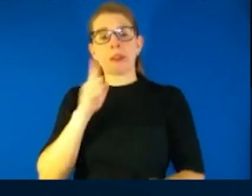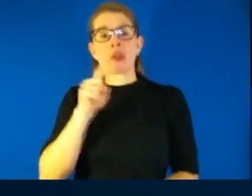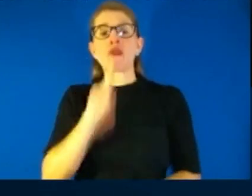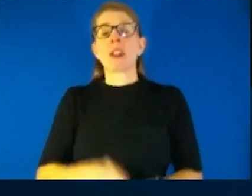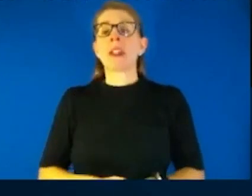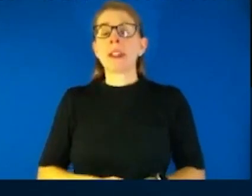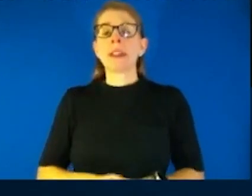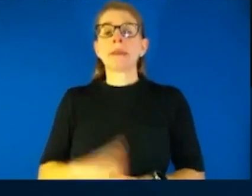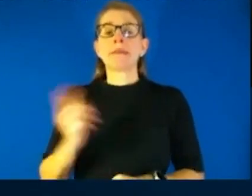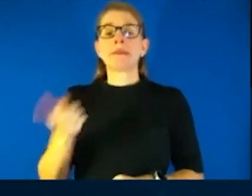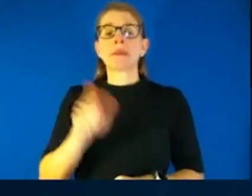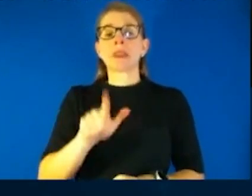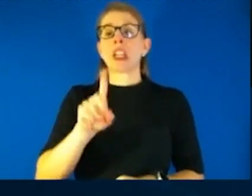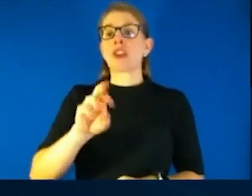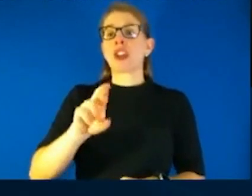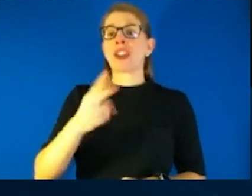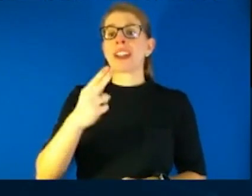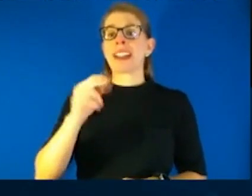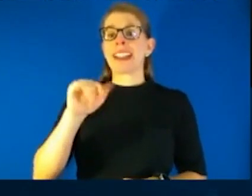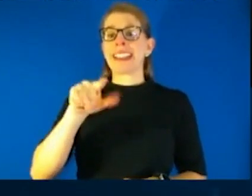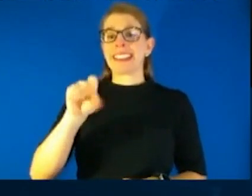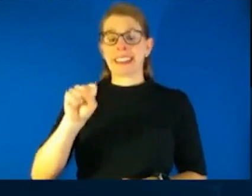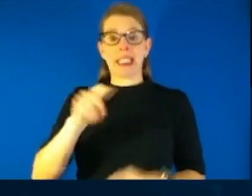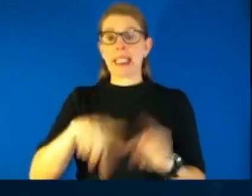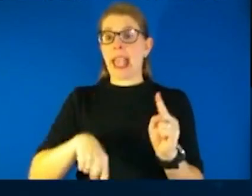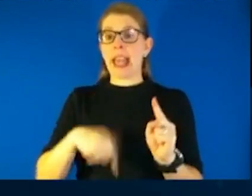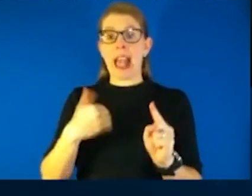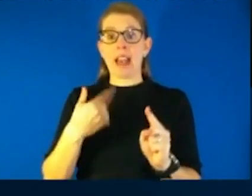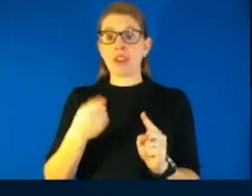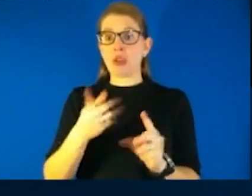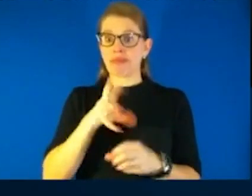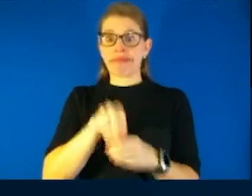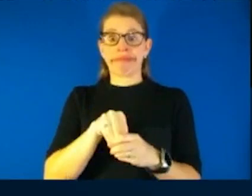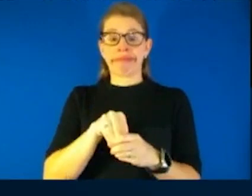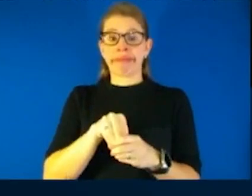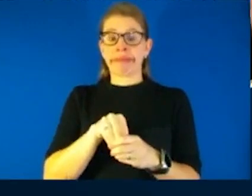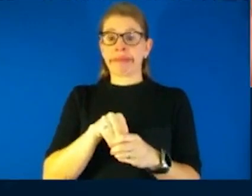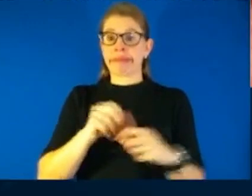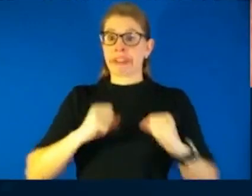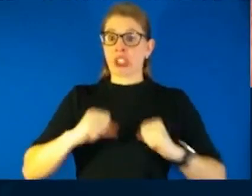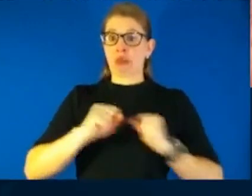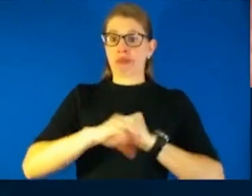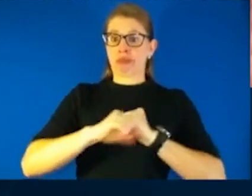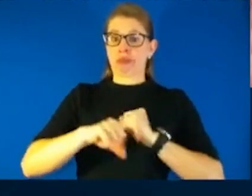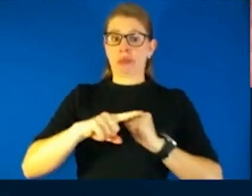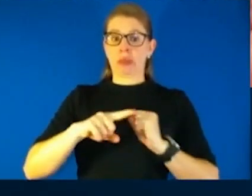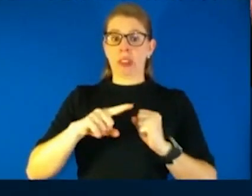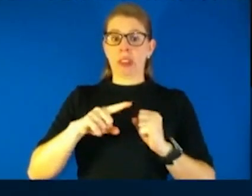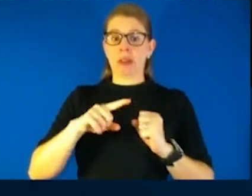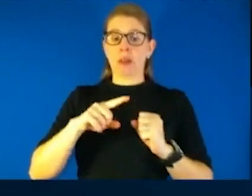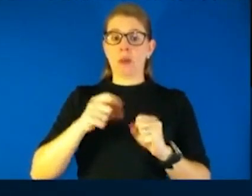Higgs, I can't have you on the show without talking about what's behind you.